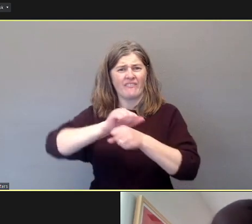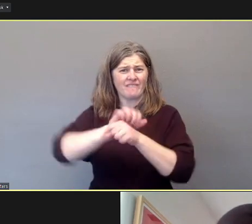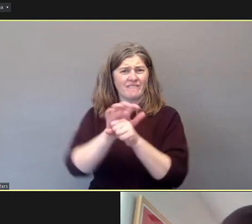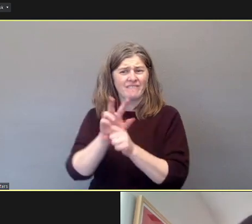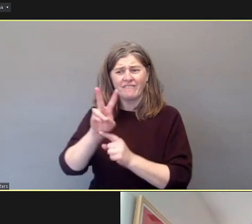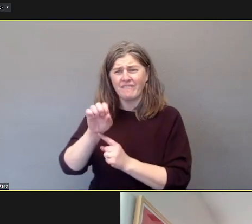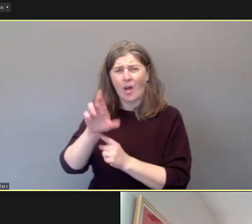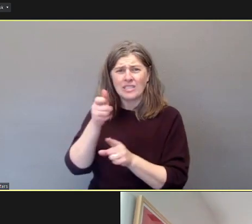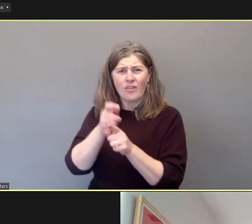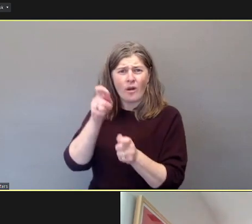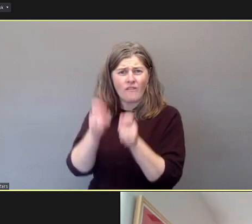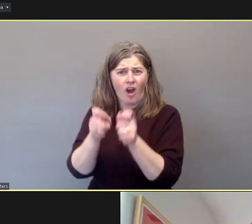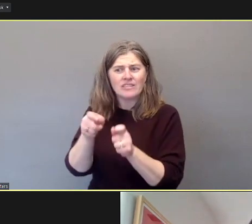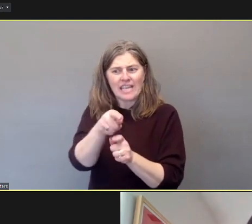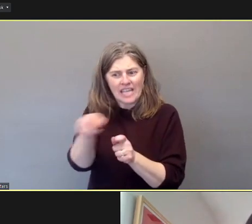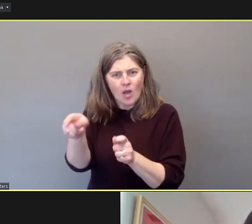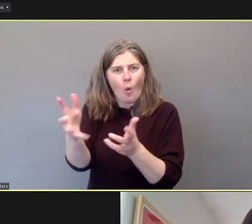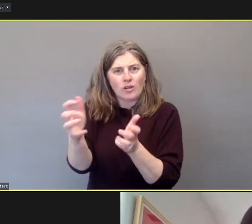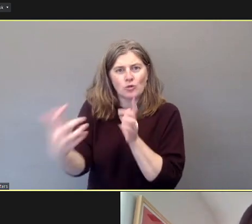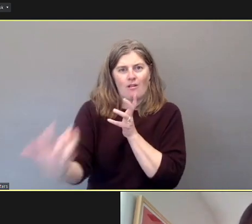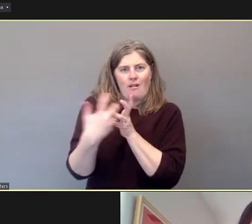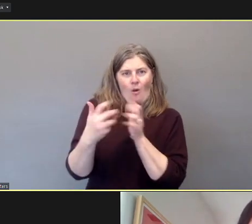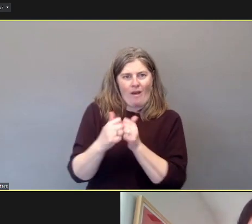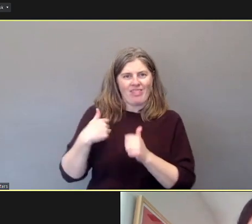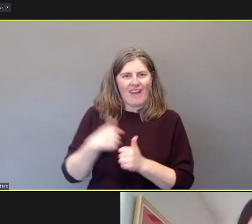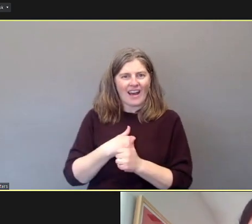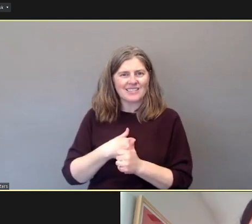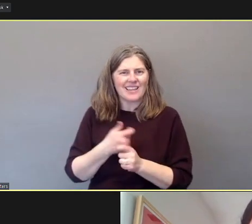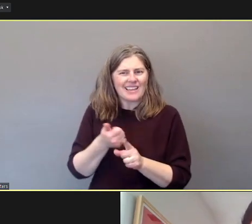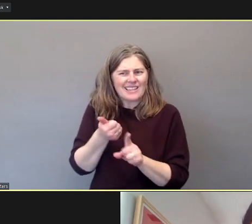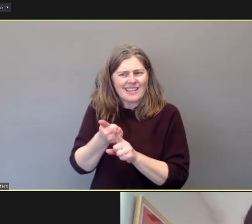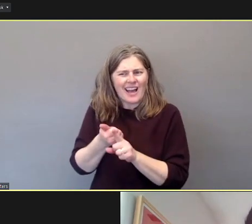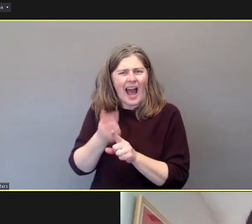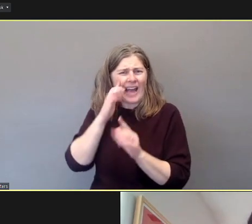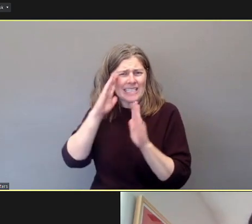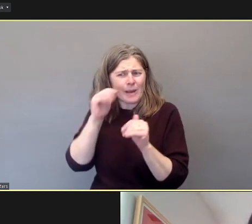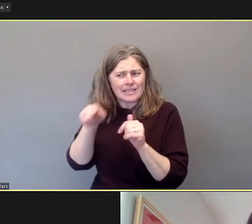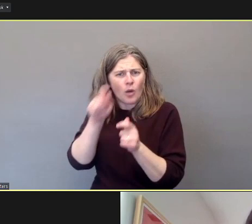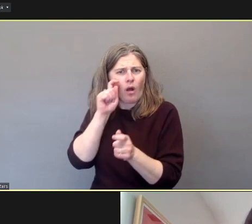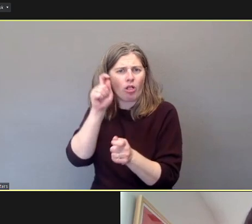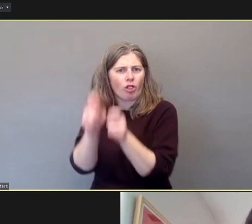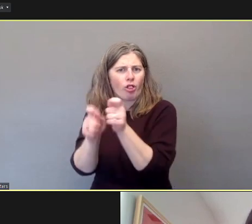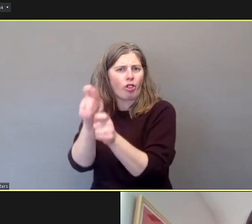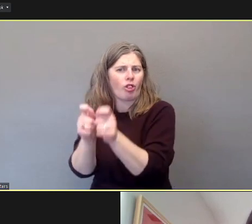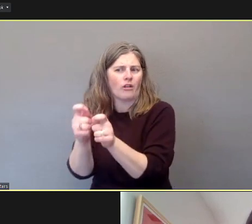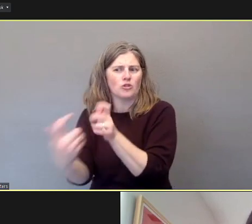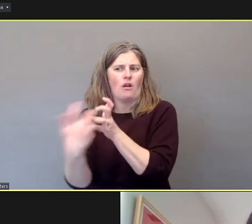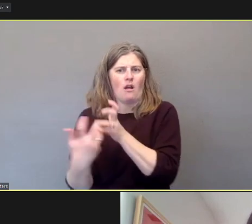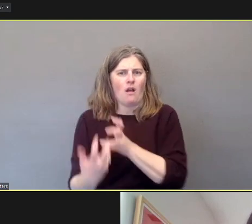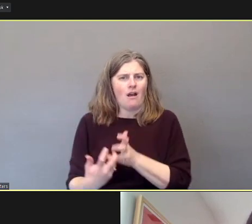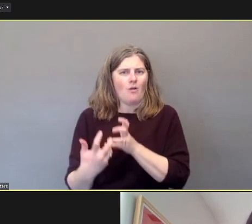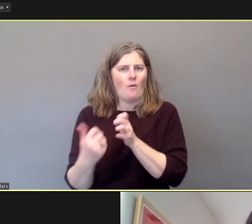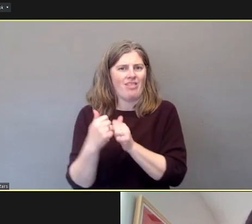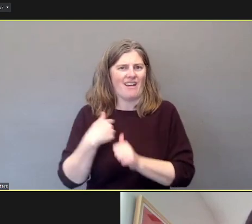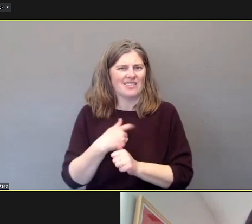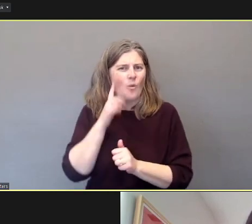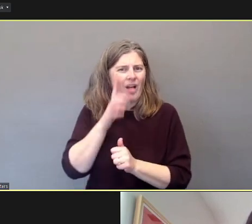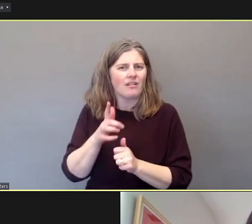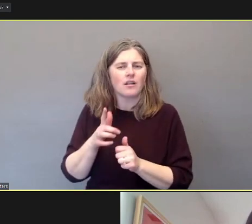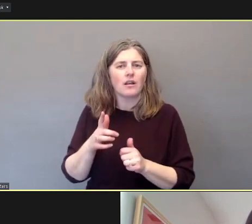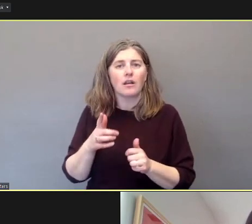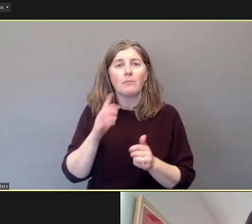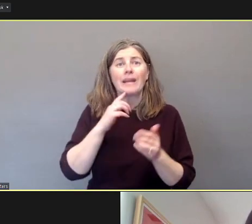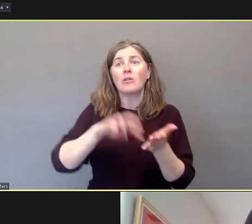It wants to live with us, right? It varies itself so it can continue to live with us. But what I'm hoping is we'll